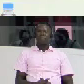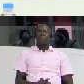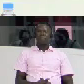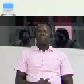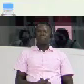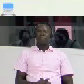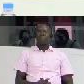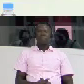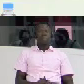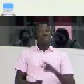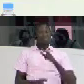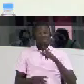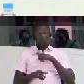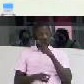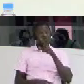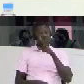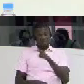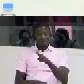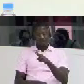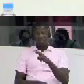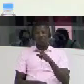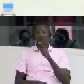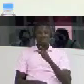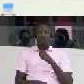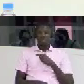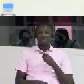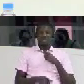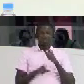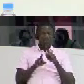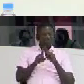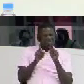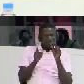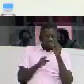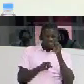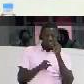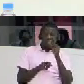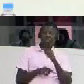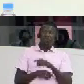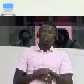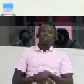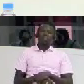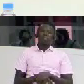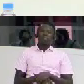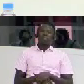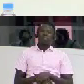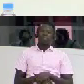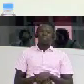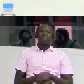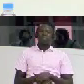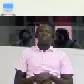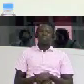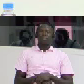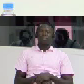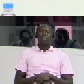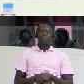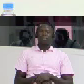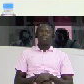boppa. They are the same, but there's a head. man maay nekk seen